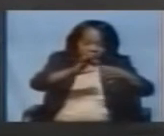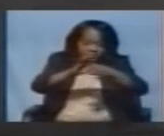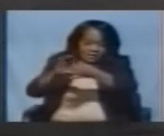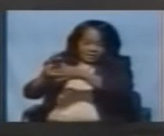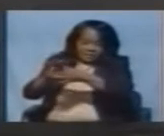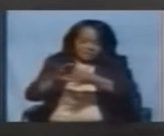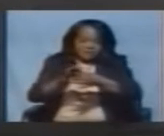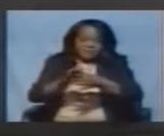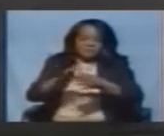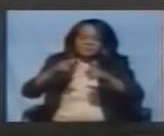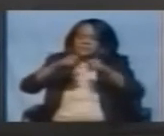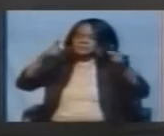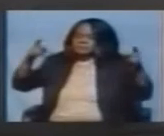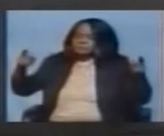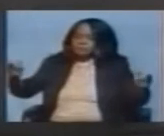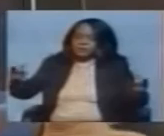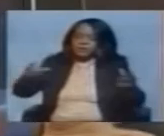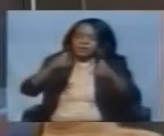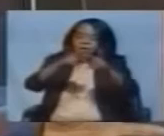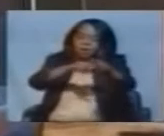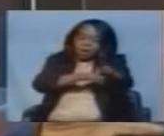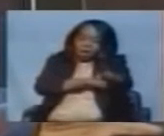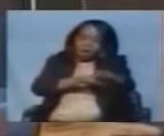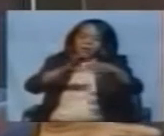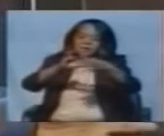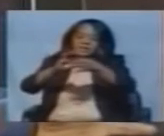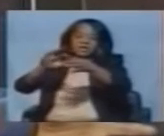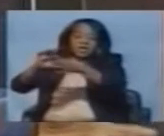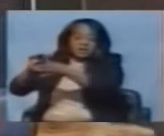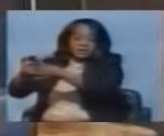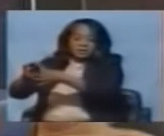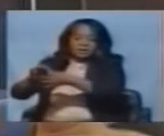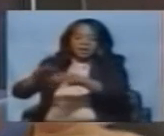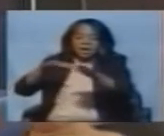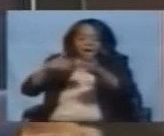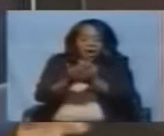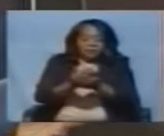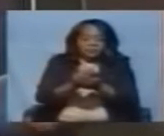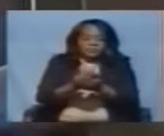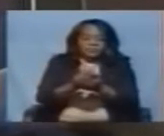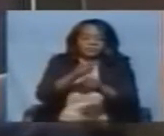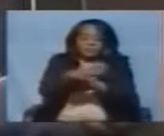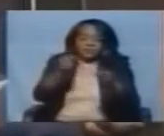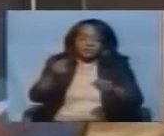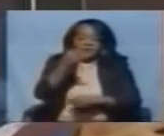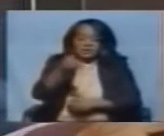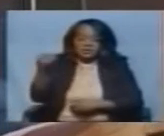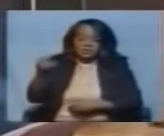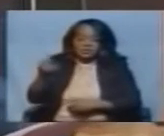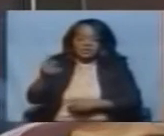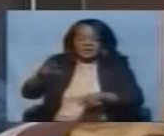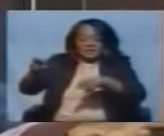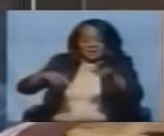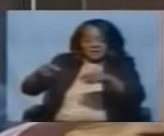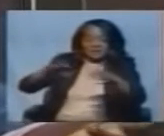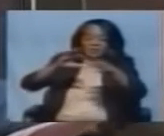too huge. Mm-hmm. It's a long chain. And how do you address an issue affecting a chain? Okay. But let's start from your institutions. I'm